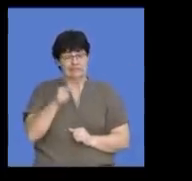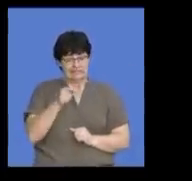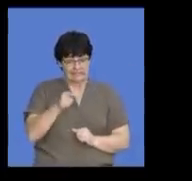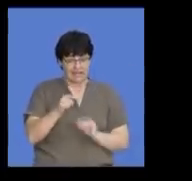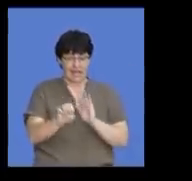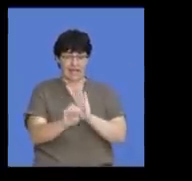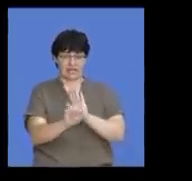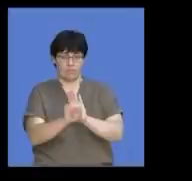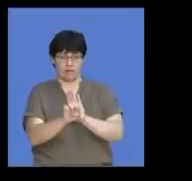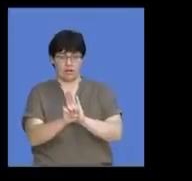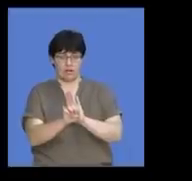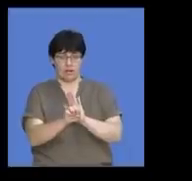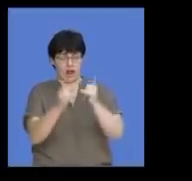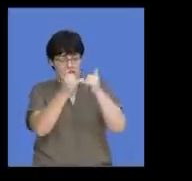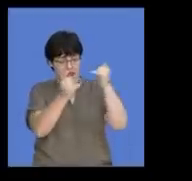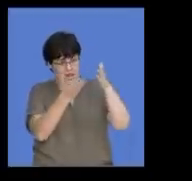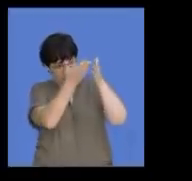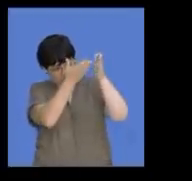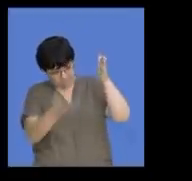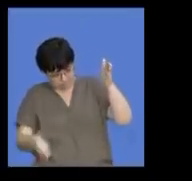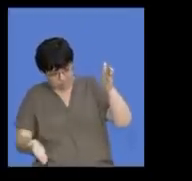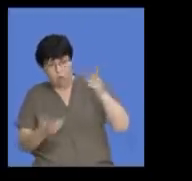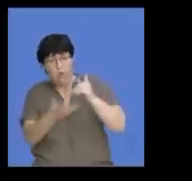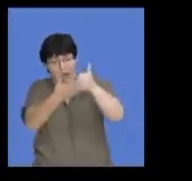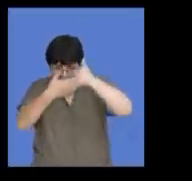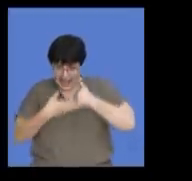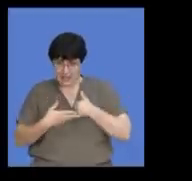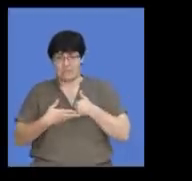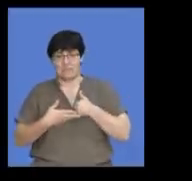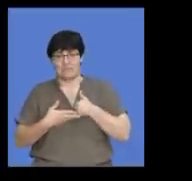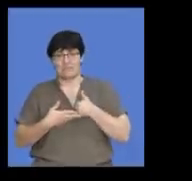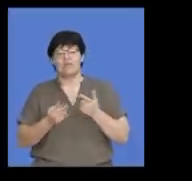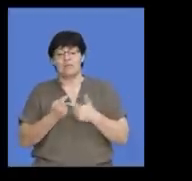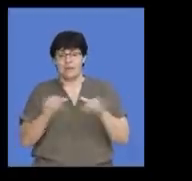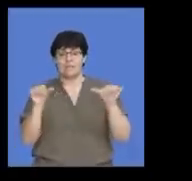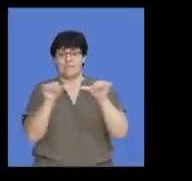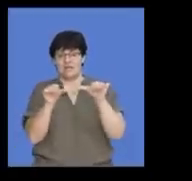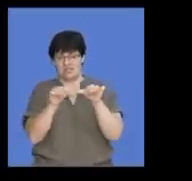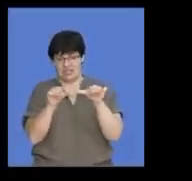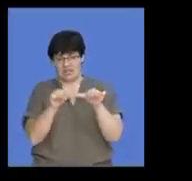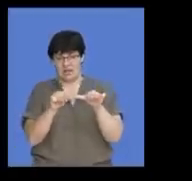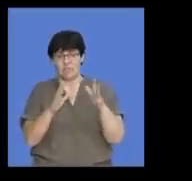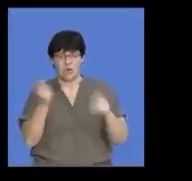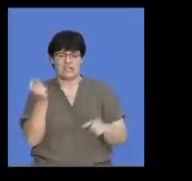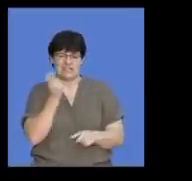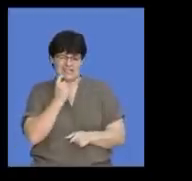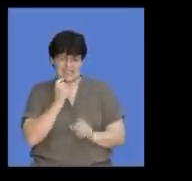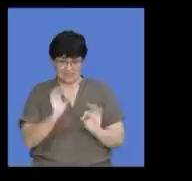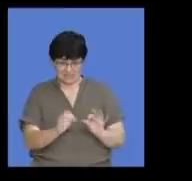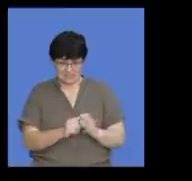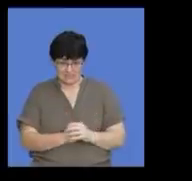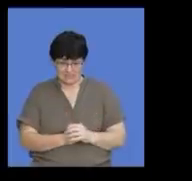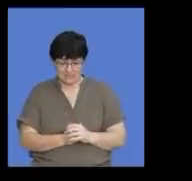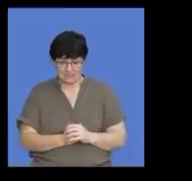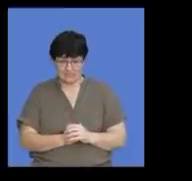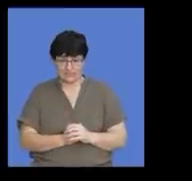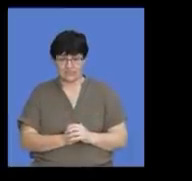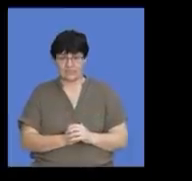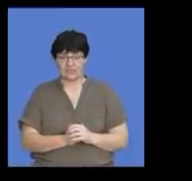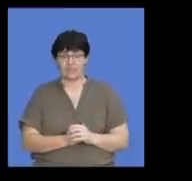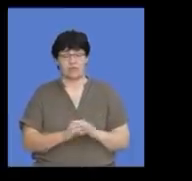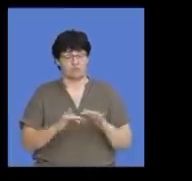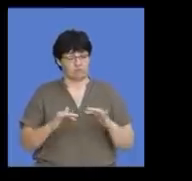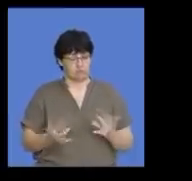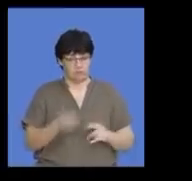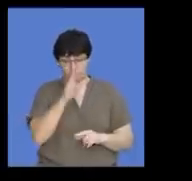particular example, a line was drawn to help me determine the measurement much more accurately. So,